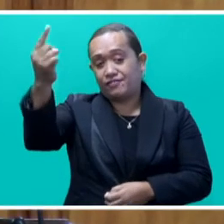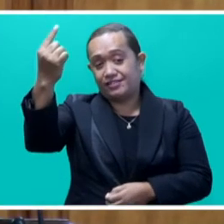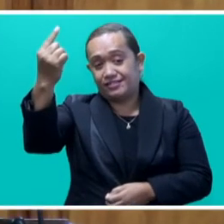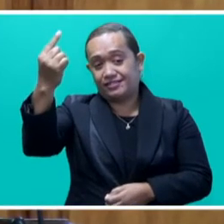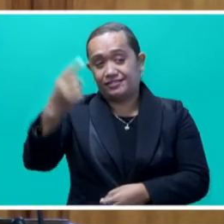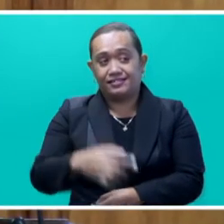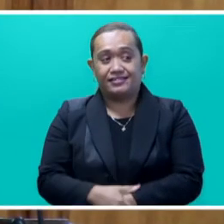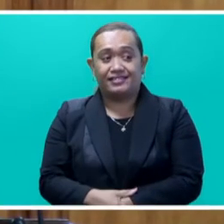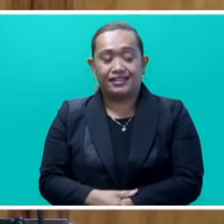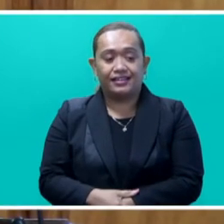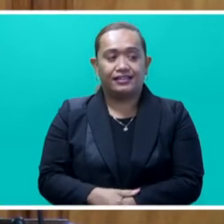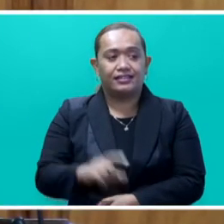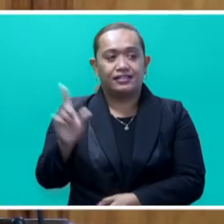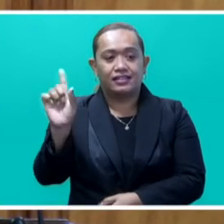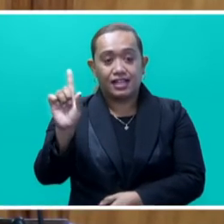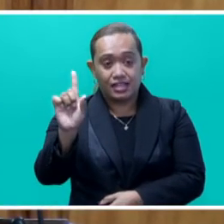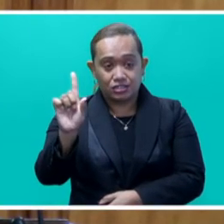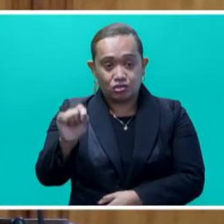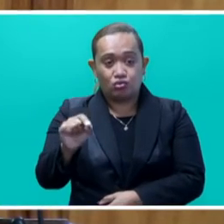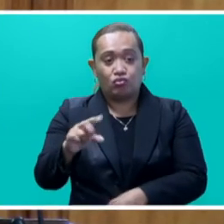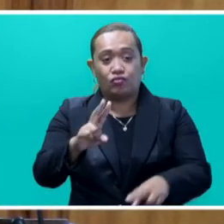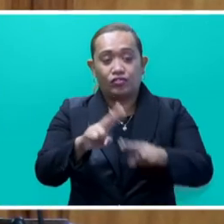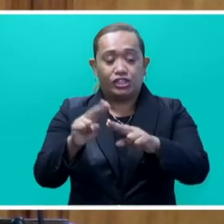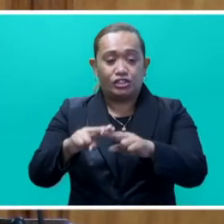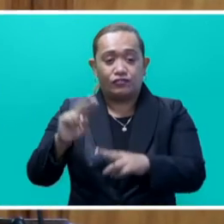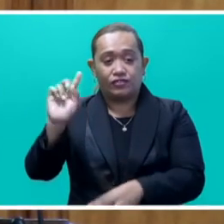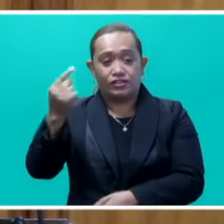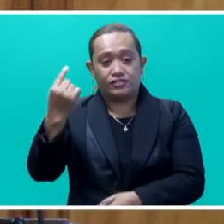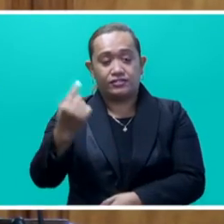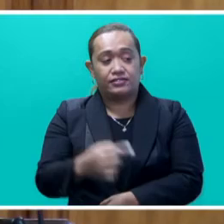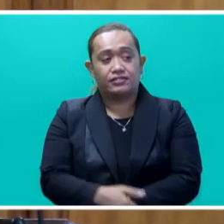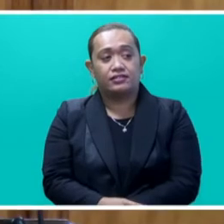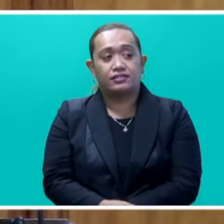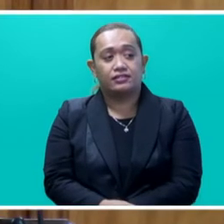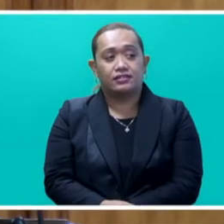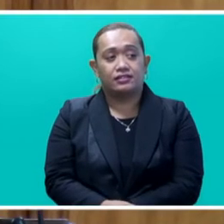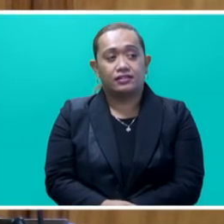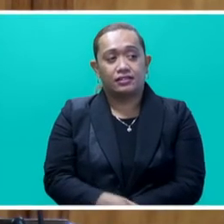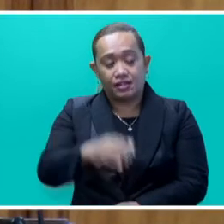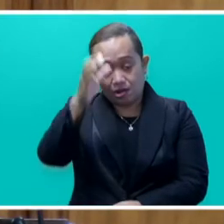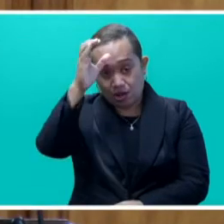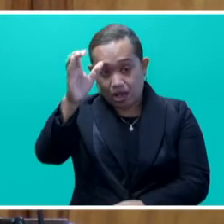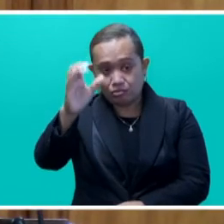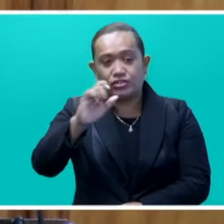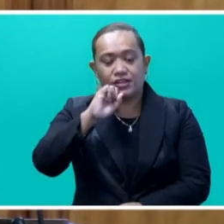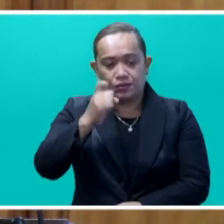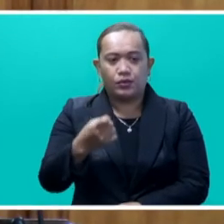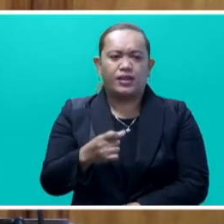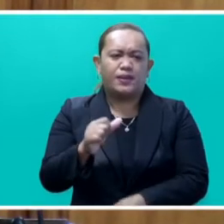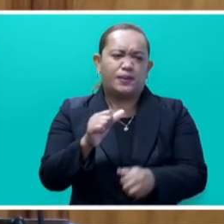Fiji first, and our country will prosper. Isn't that what we all want?